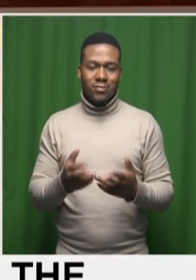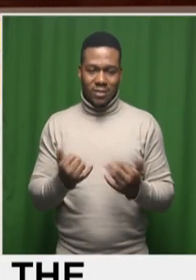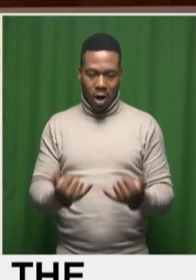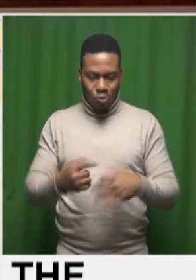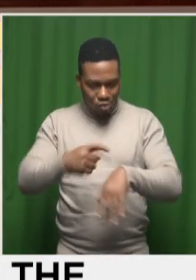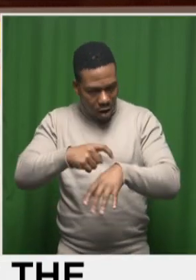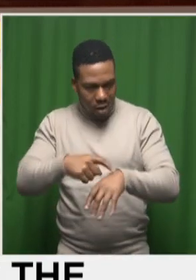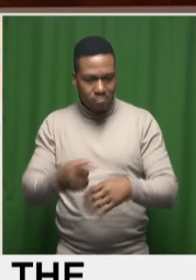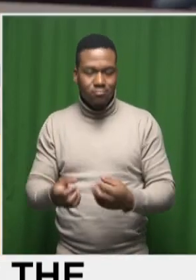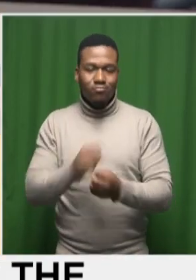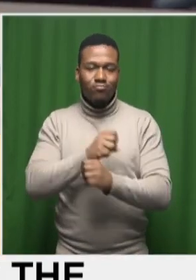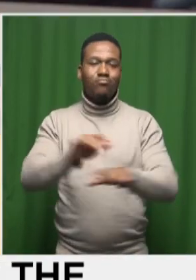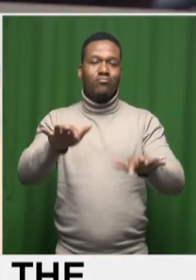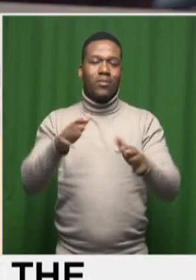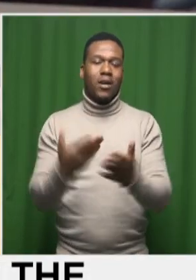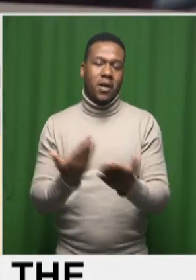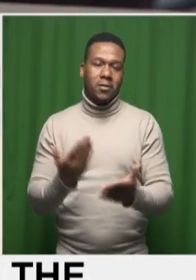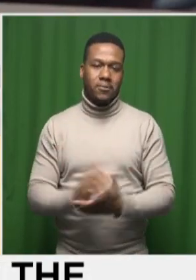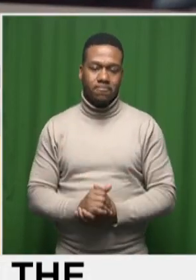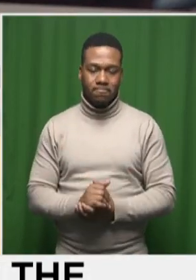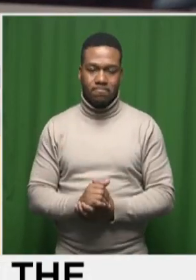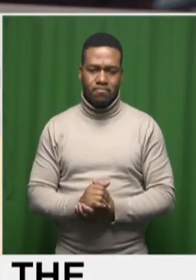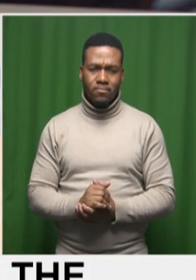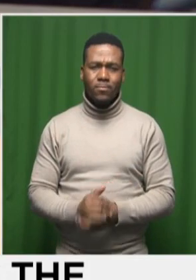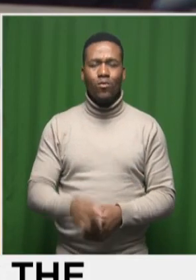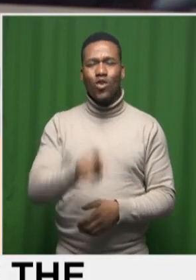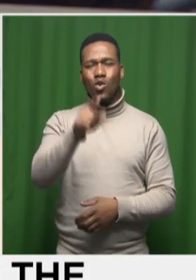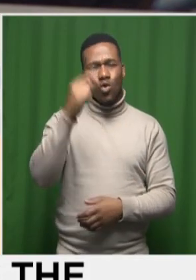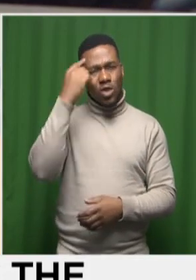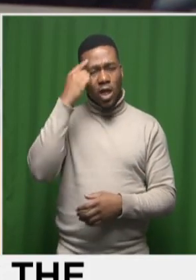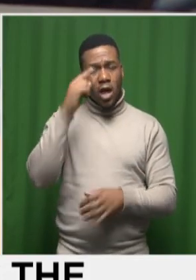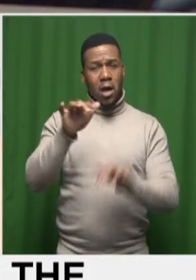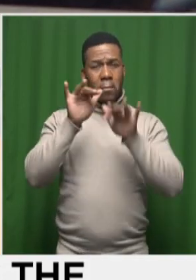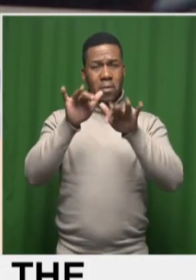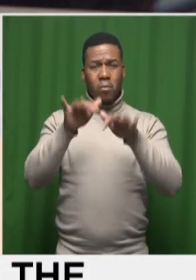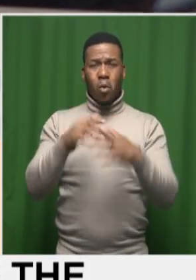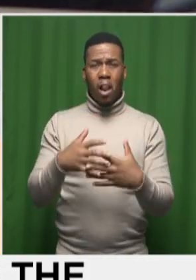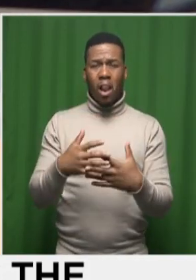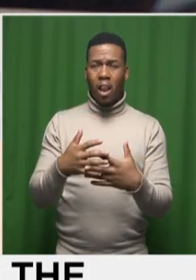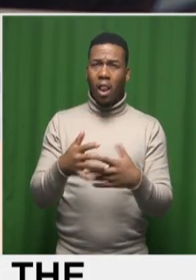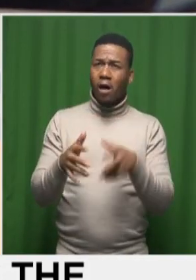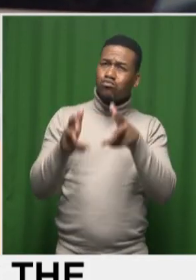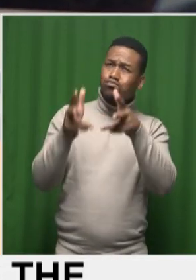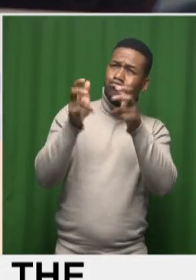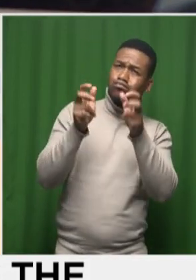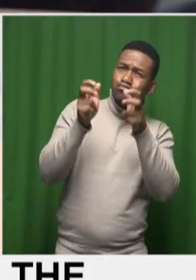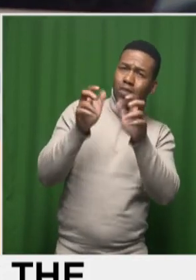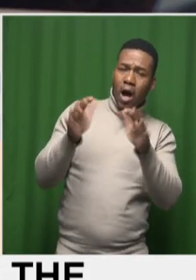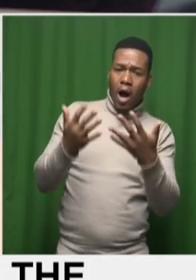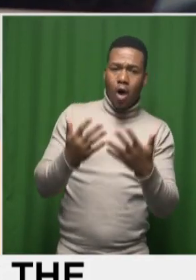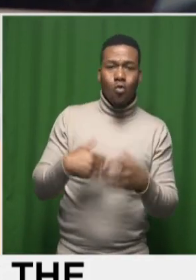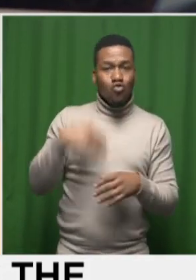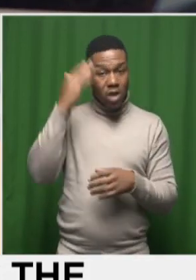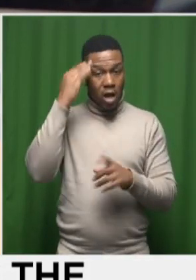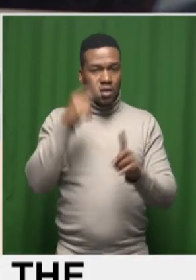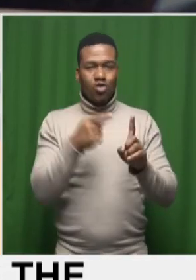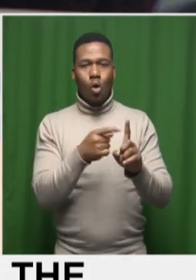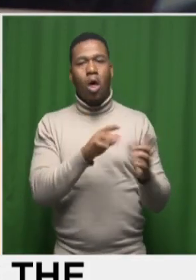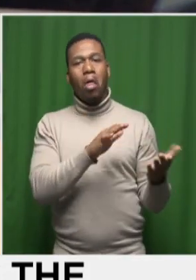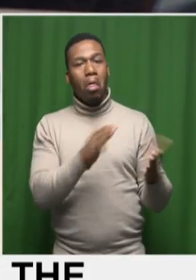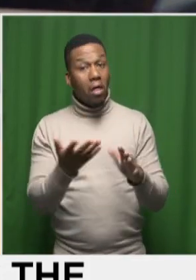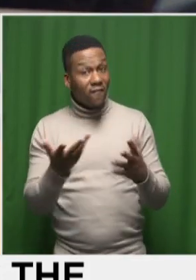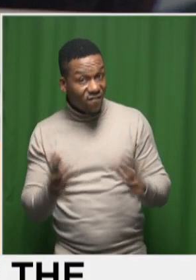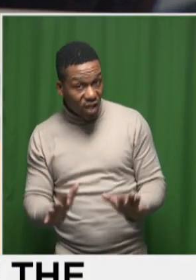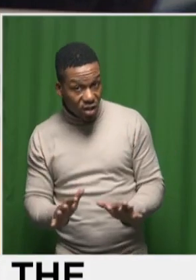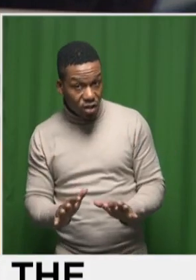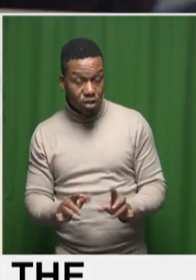time. Yeah. Yeah. And how do you think people will embrace this project, knowing that Riky Rick is no more, but he has new